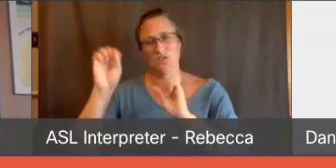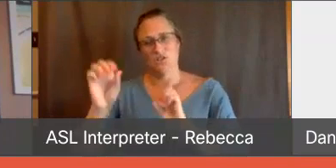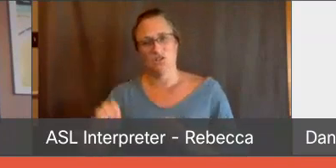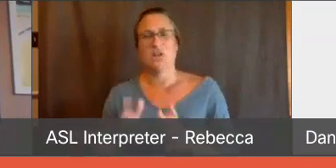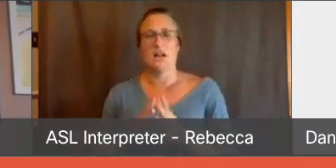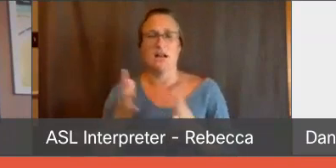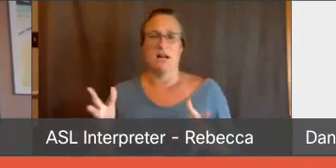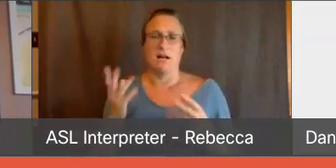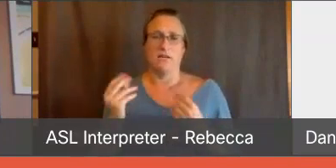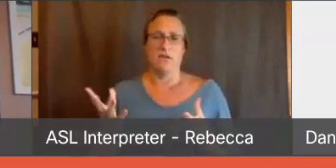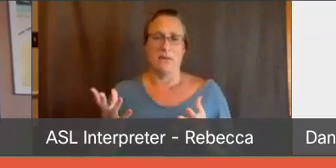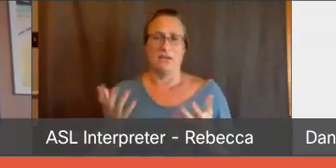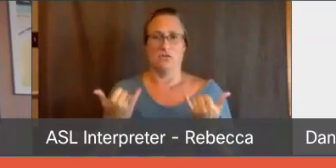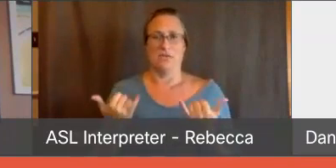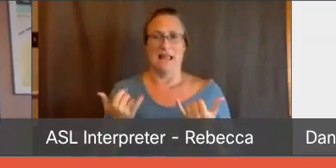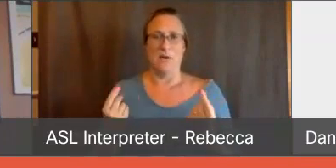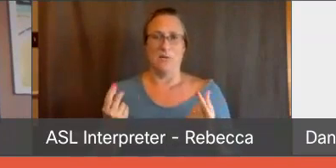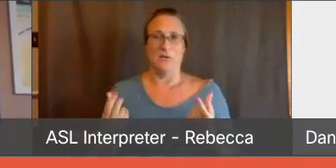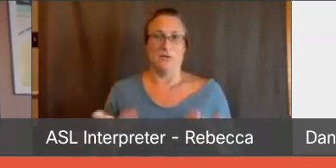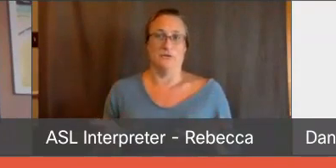and what do you do with it now?